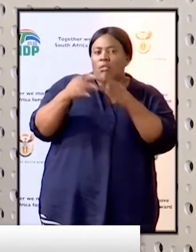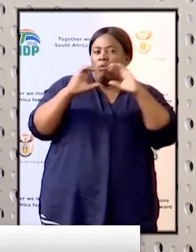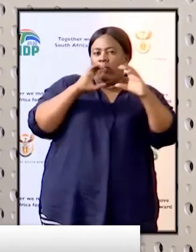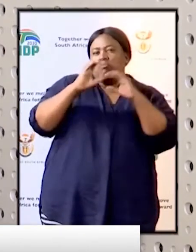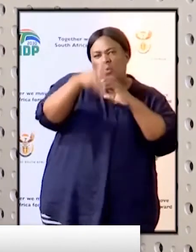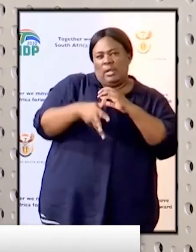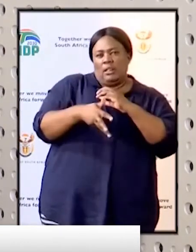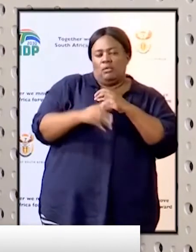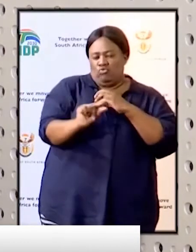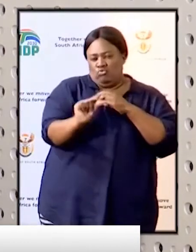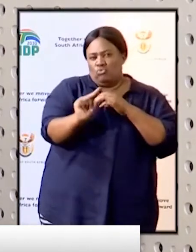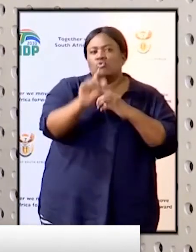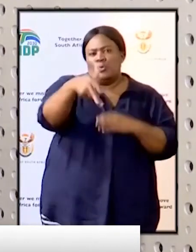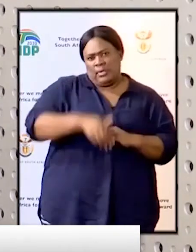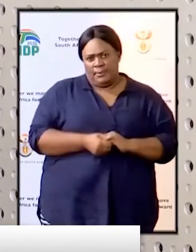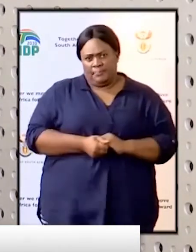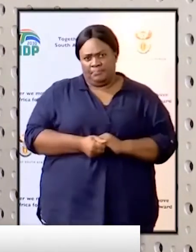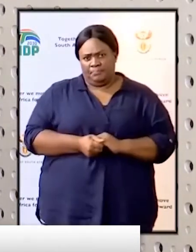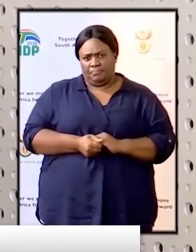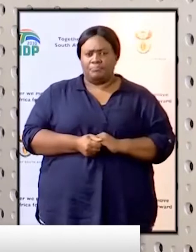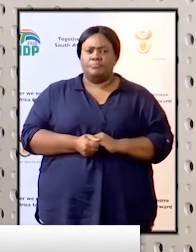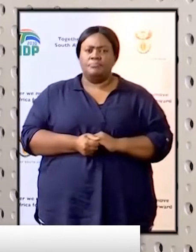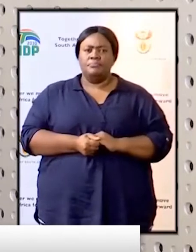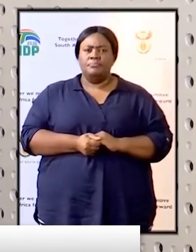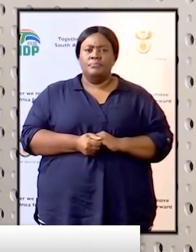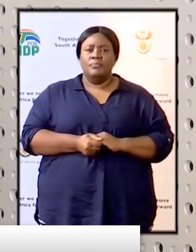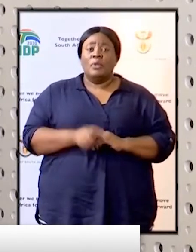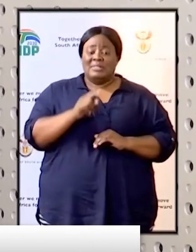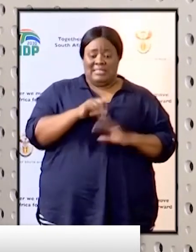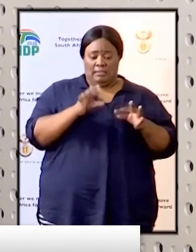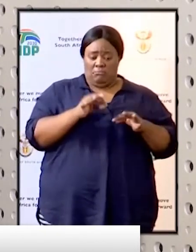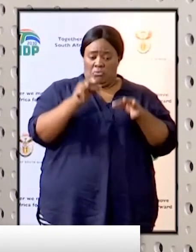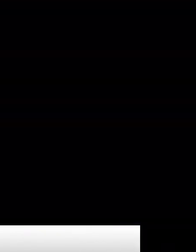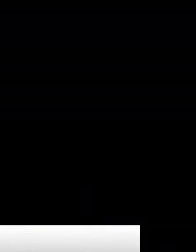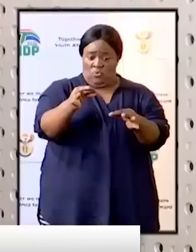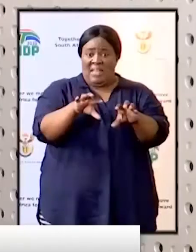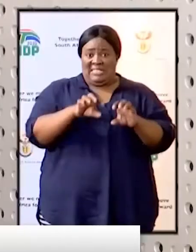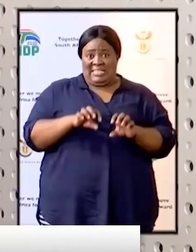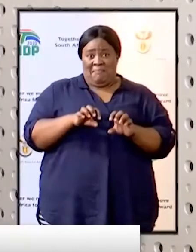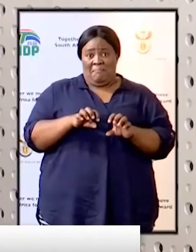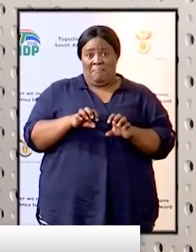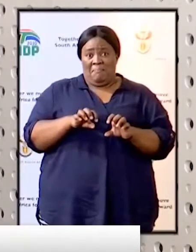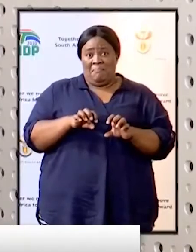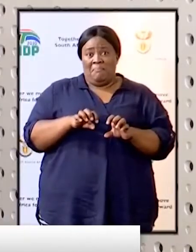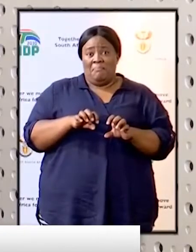as soon as possible. And this postponement of exams led us